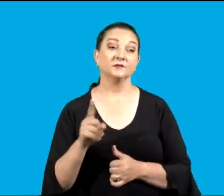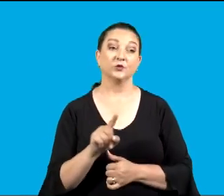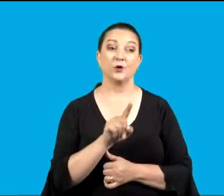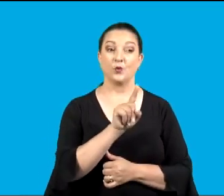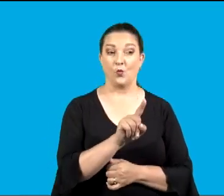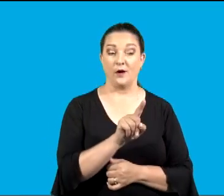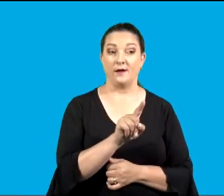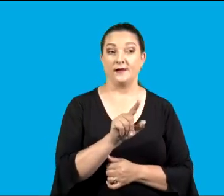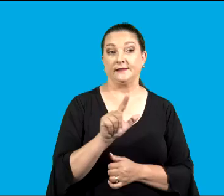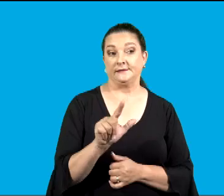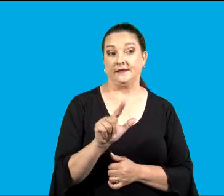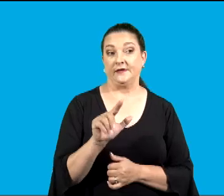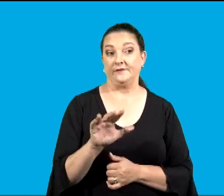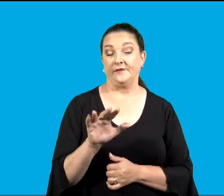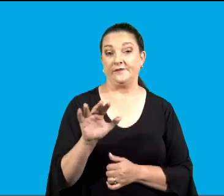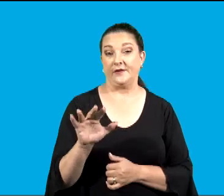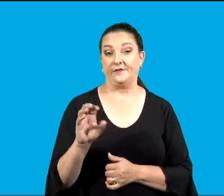me